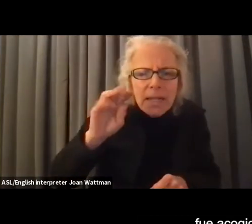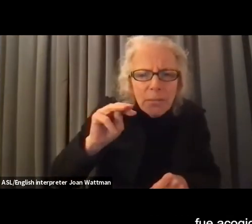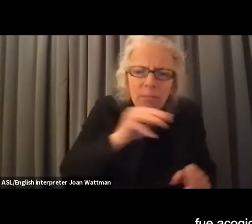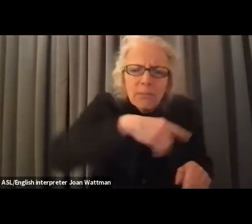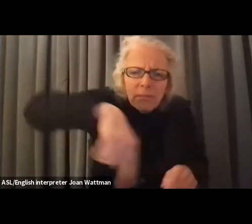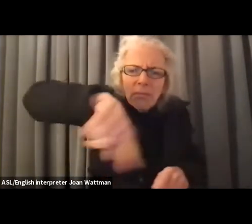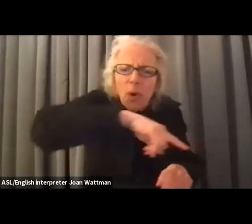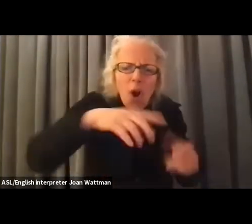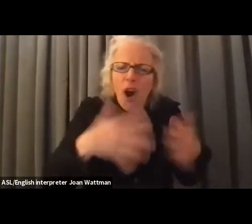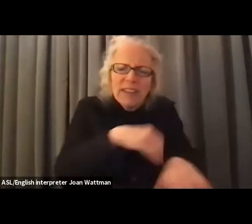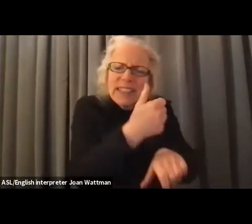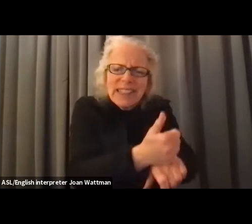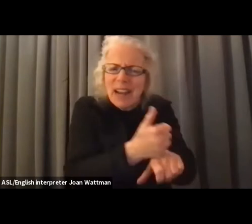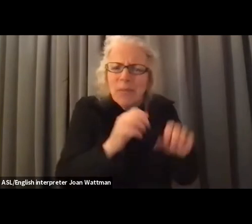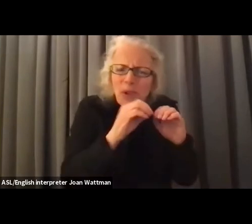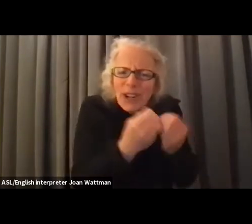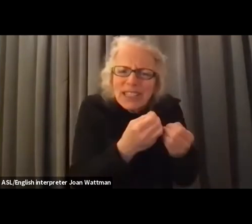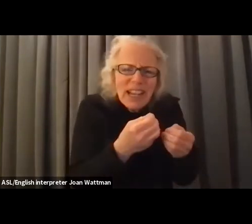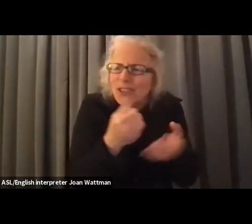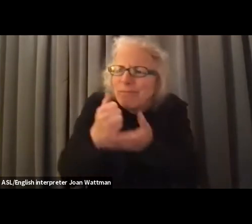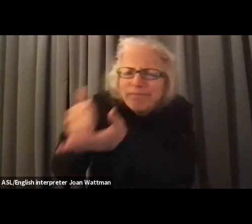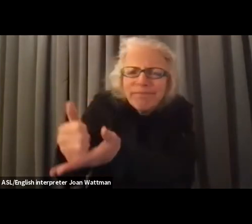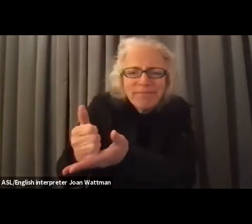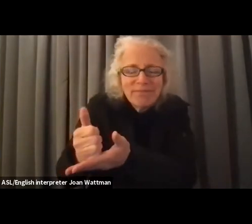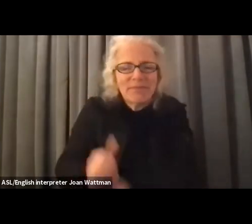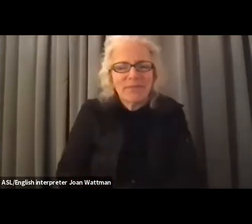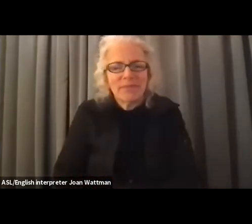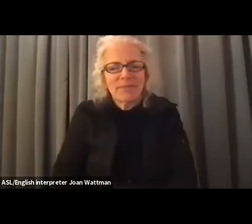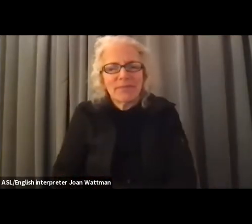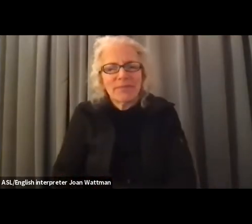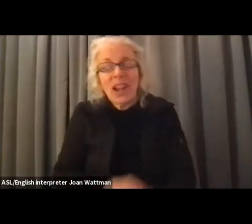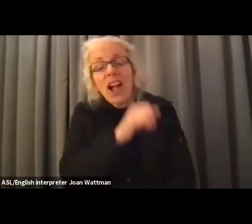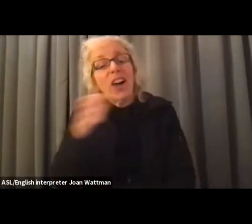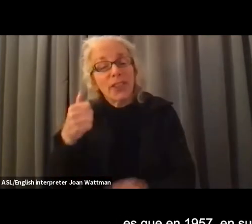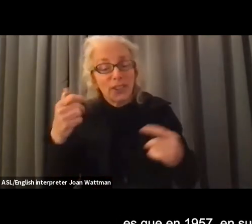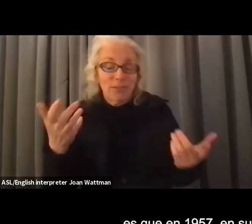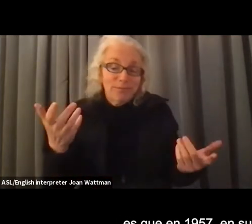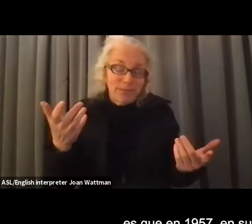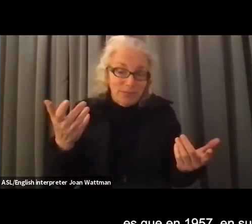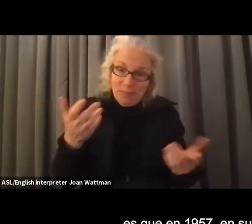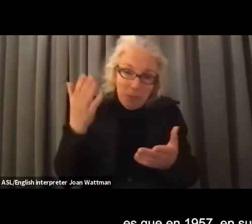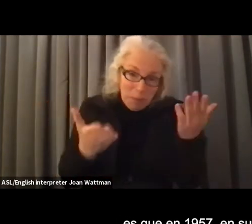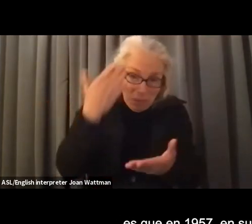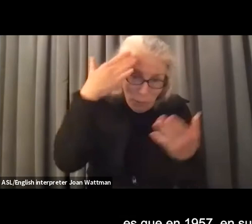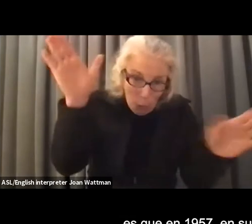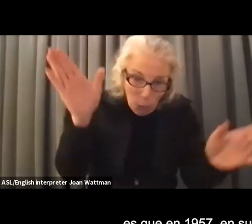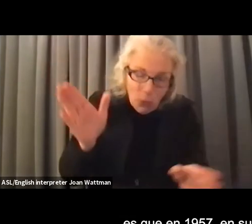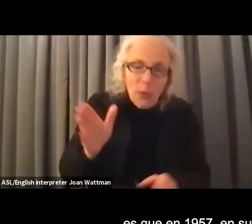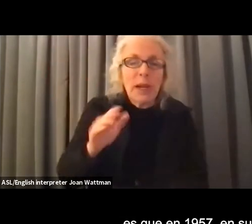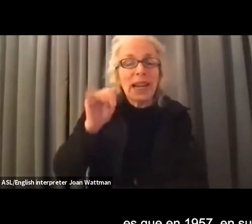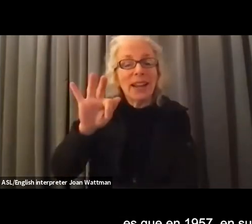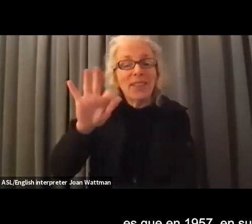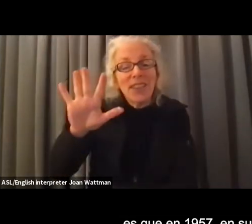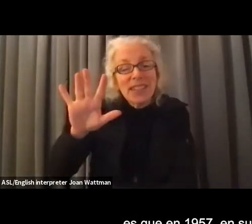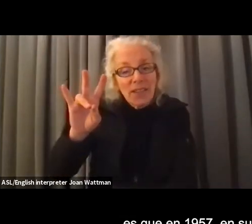inside. One other lesser known fact of Eqbal's life is that in 1957, on his